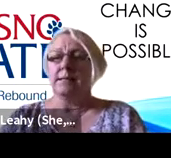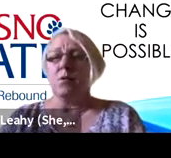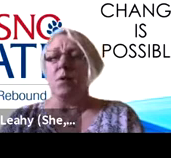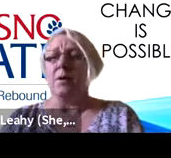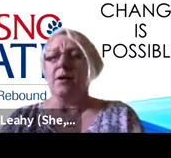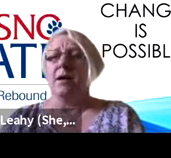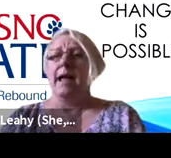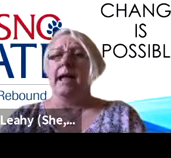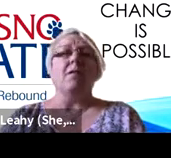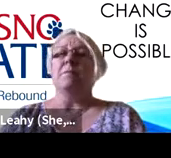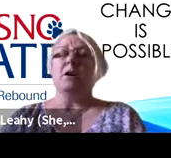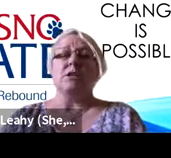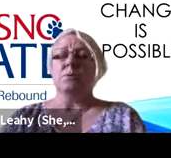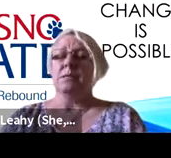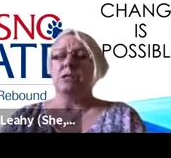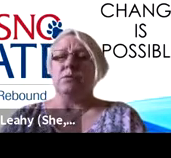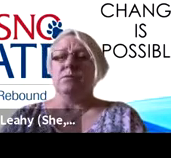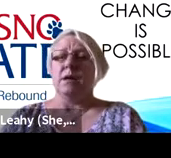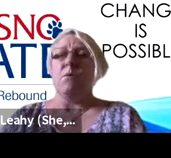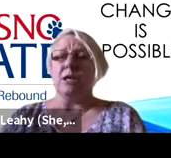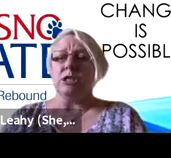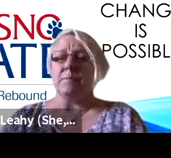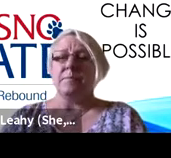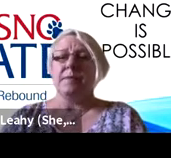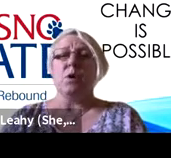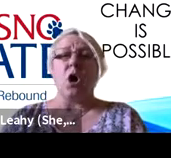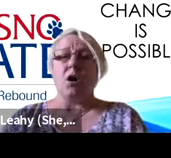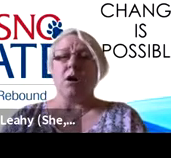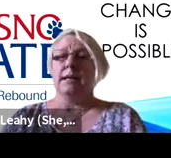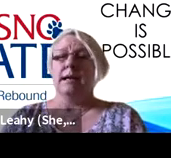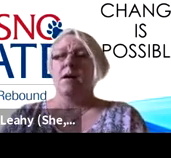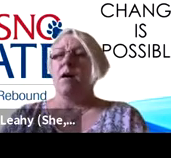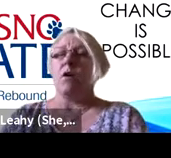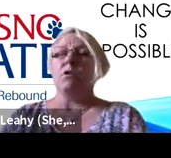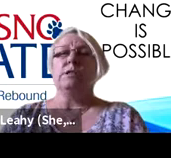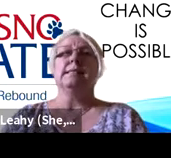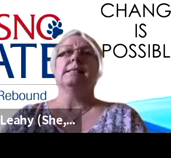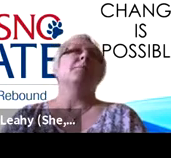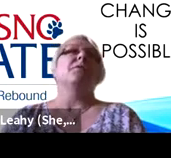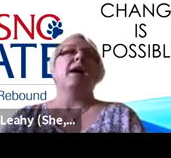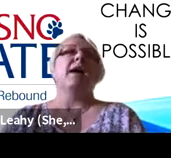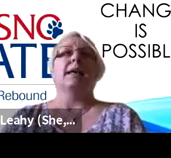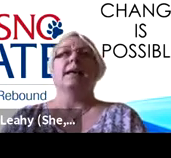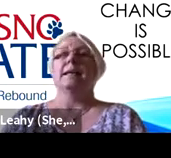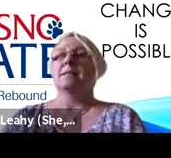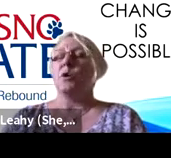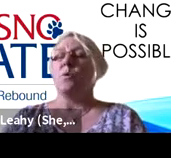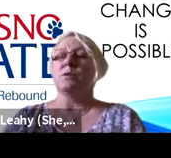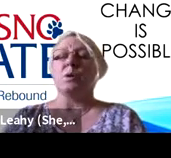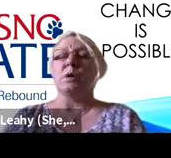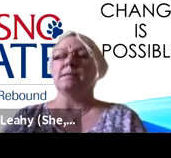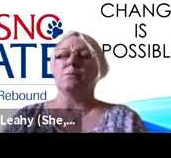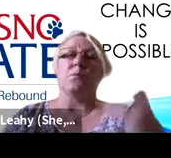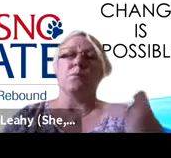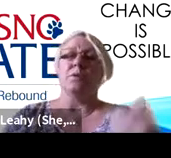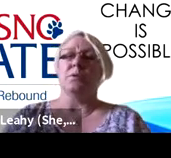He did his own homework. And all of my graduates do. I watched them. They work hard. Arnold teases about the fact that he doesn't know what